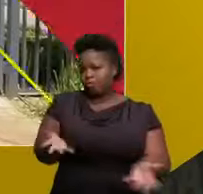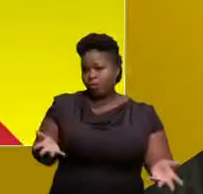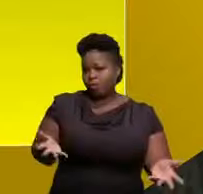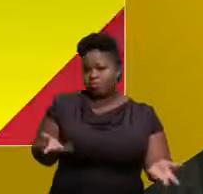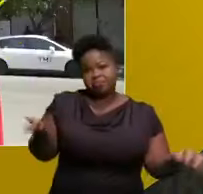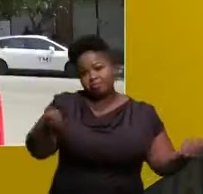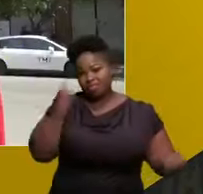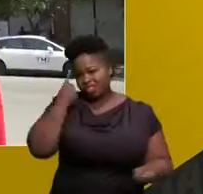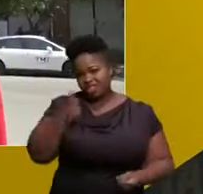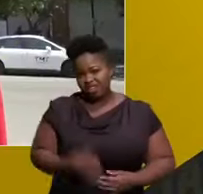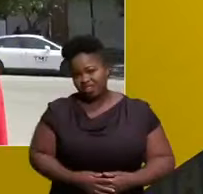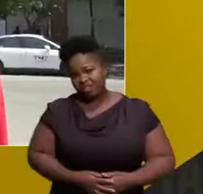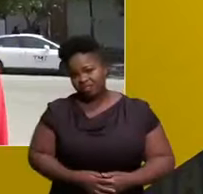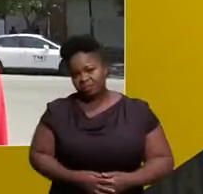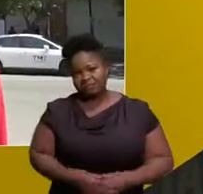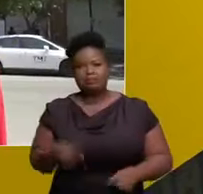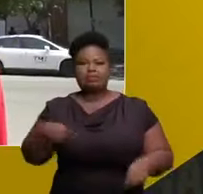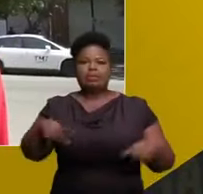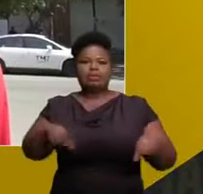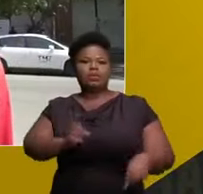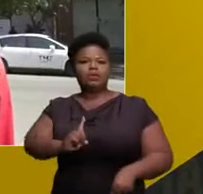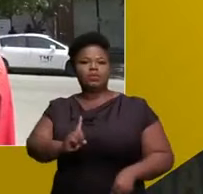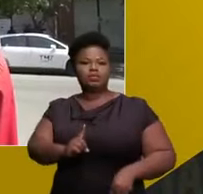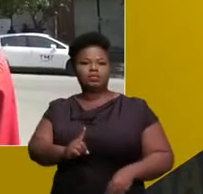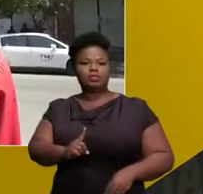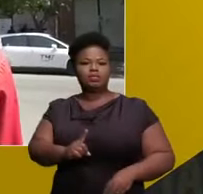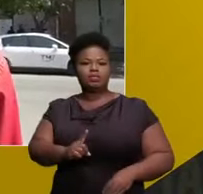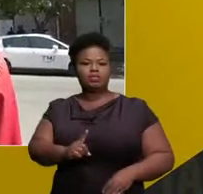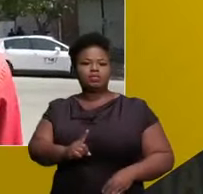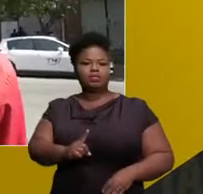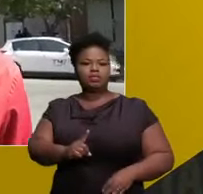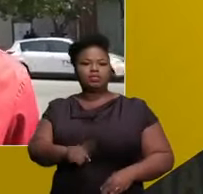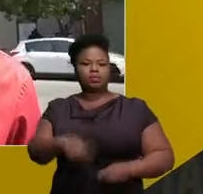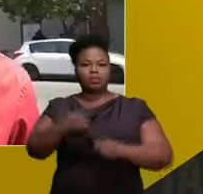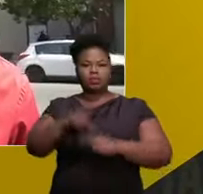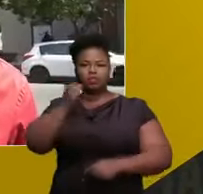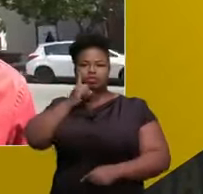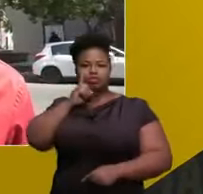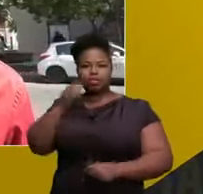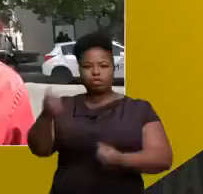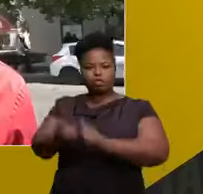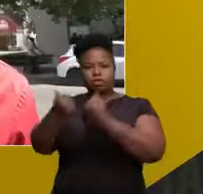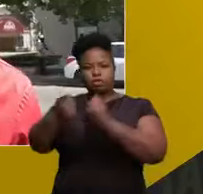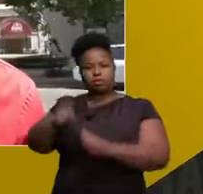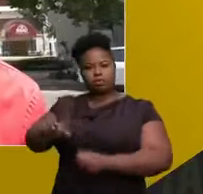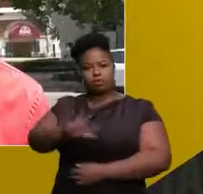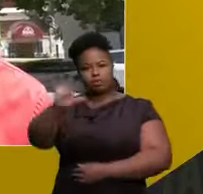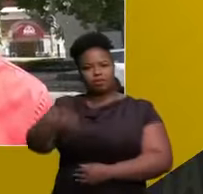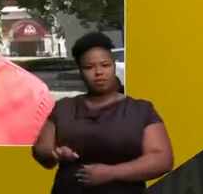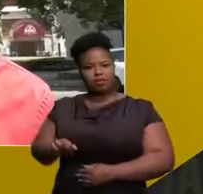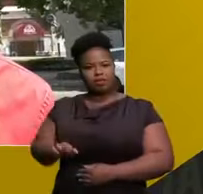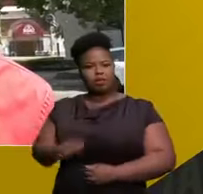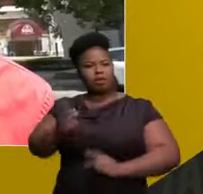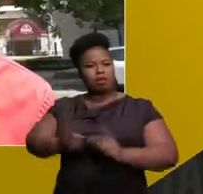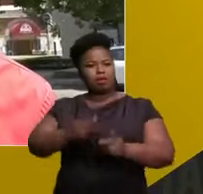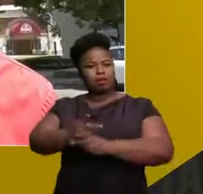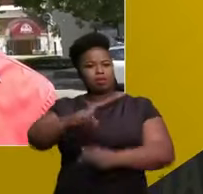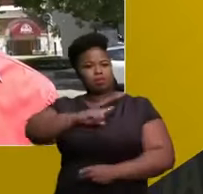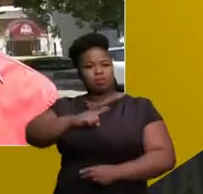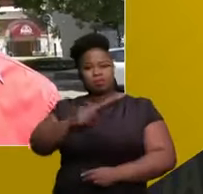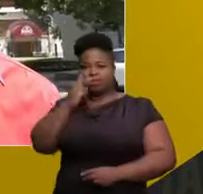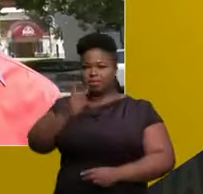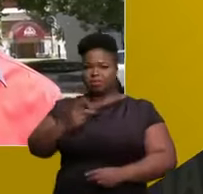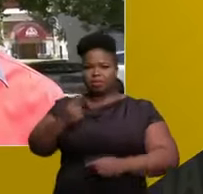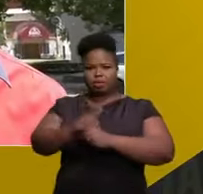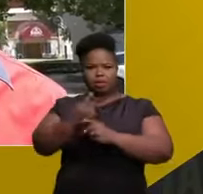You understand? My fear is to grow. I can share about the challenges at Dengaro, South Africa, because when I see